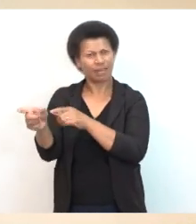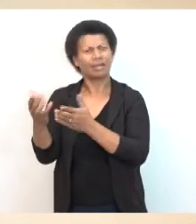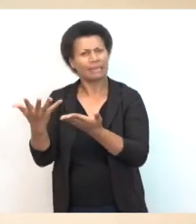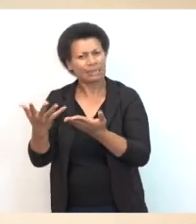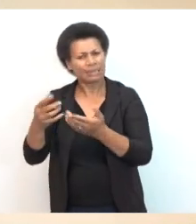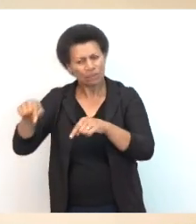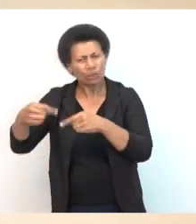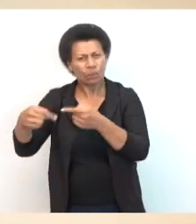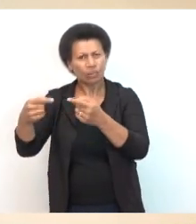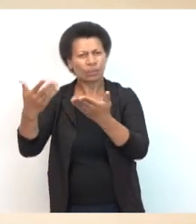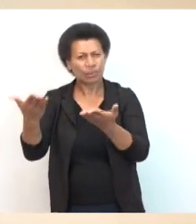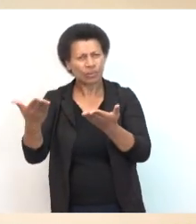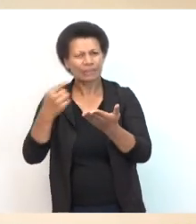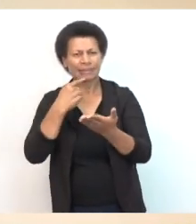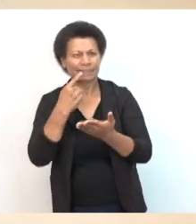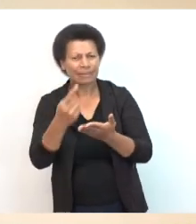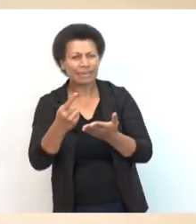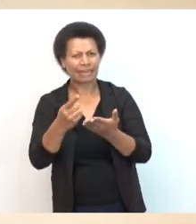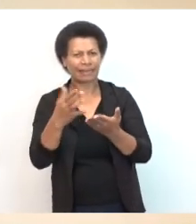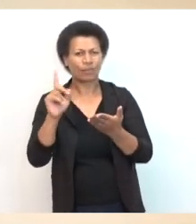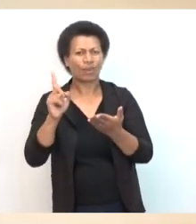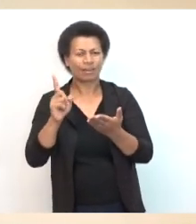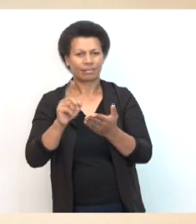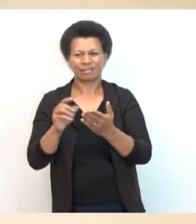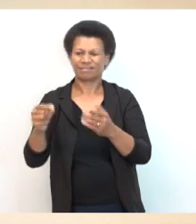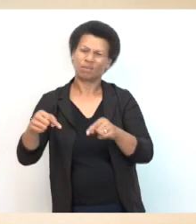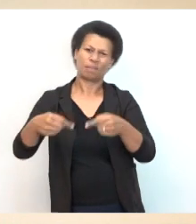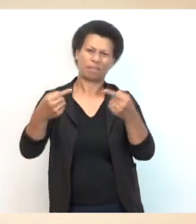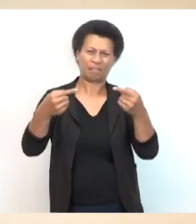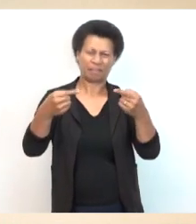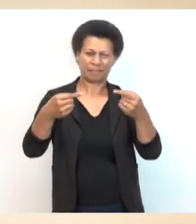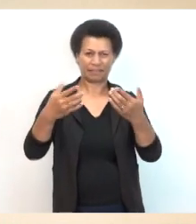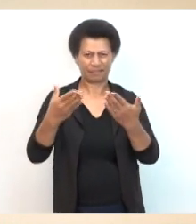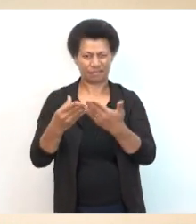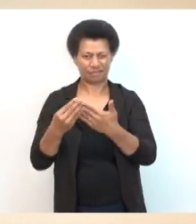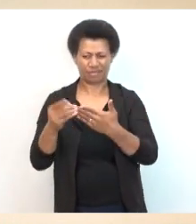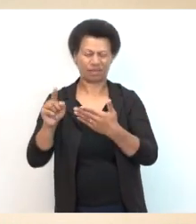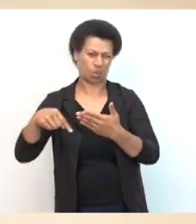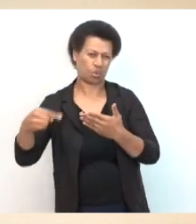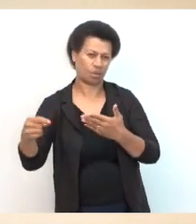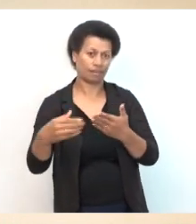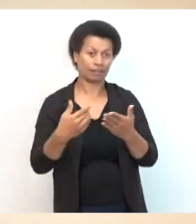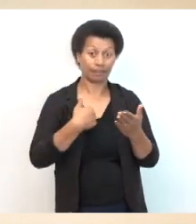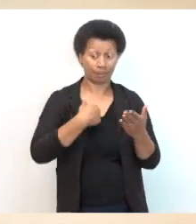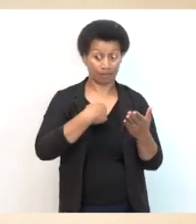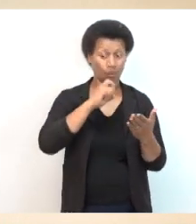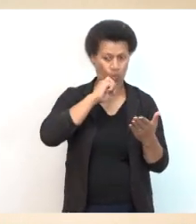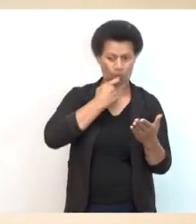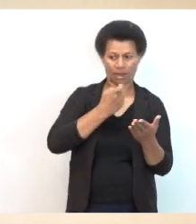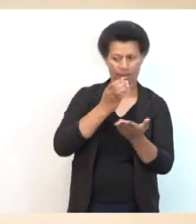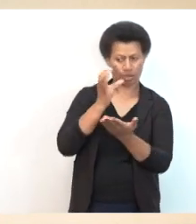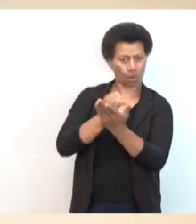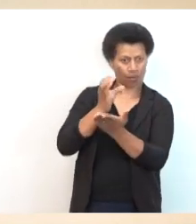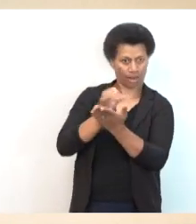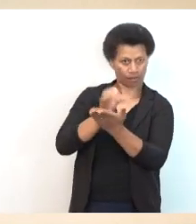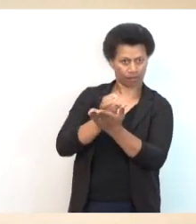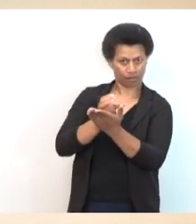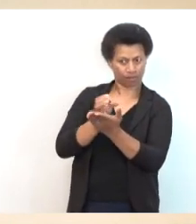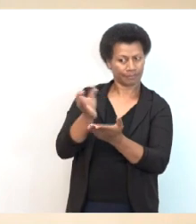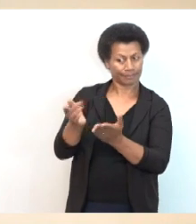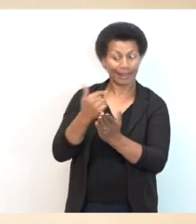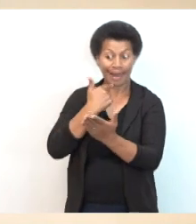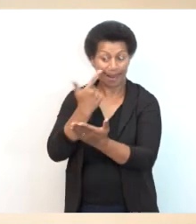is the prerogative as the General Secretary of the opposition party to do so. But I will swiftly correct any lies or half-truth in his attempt to